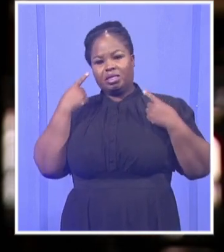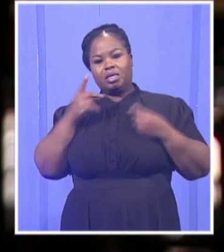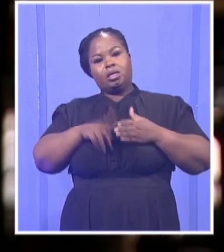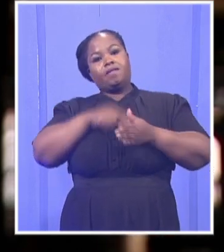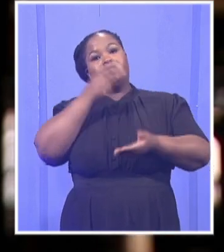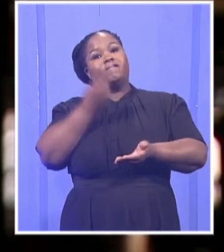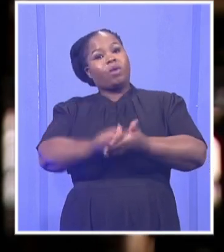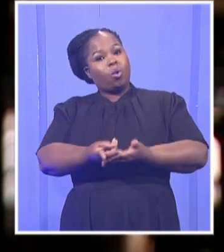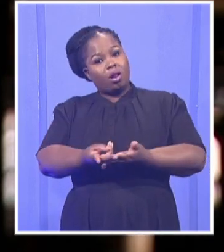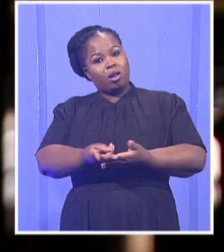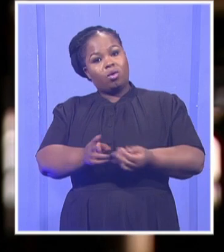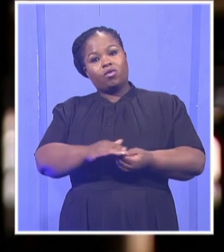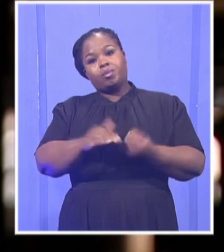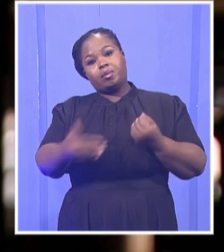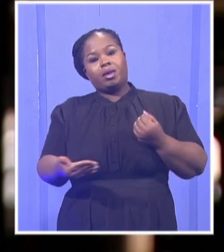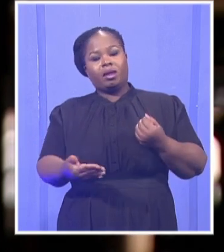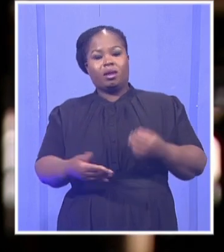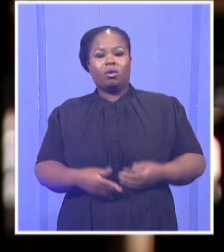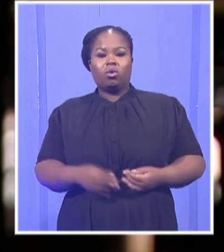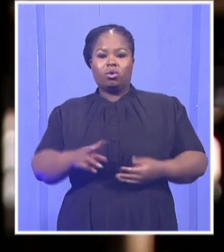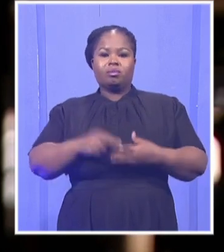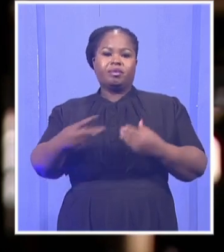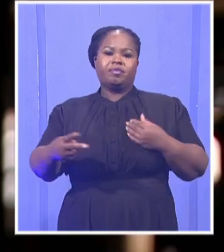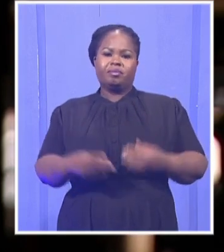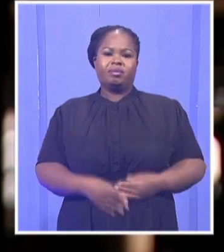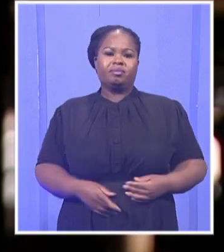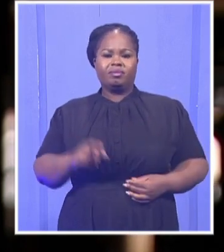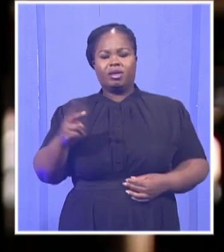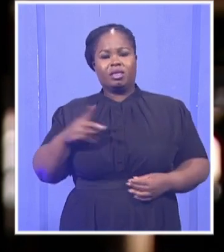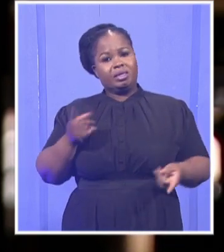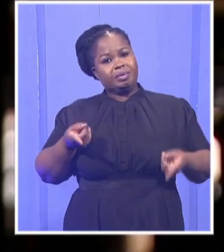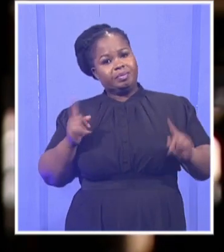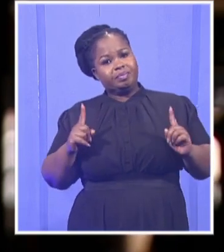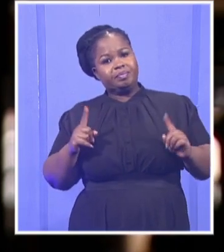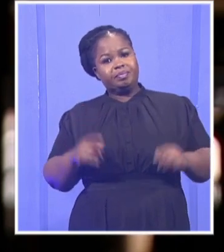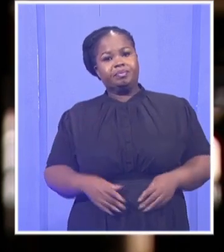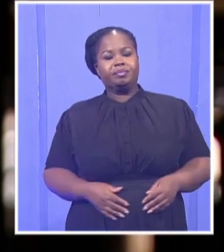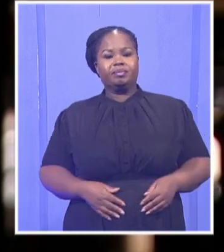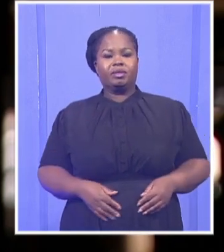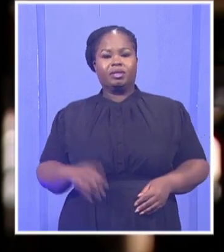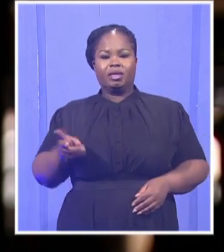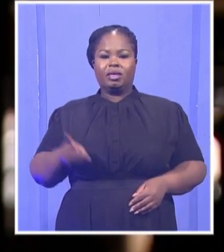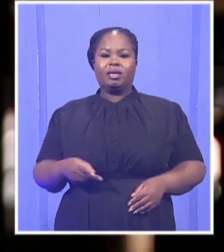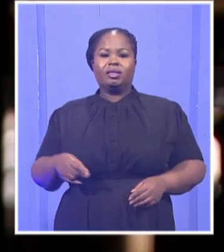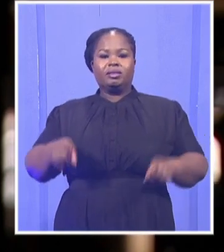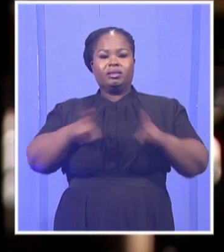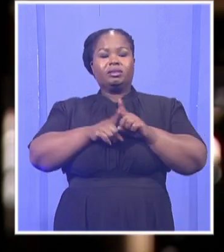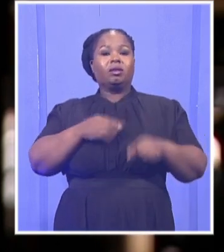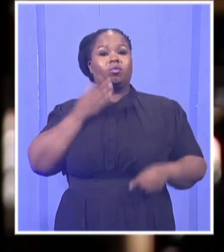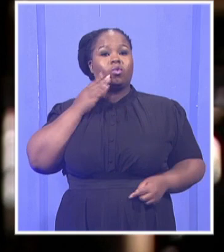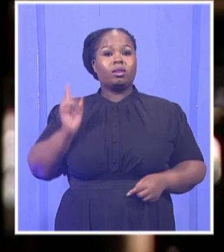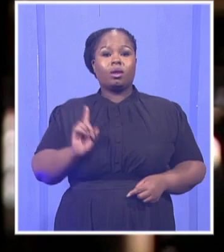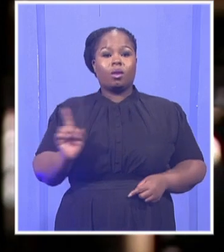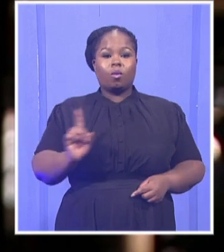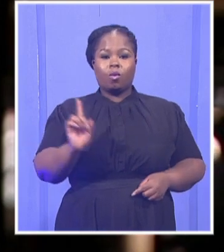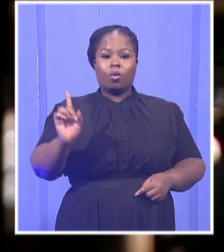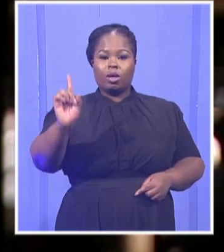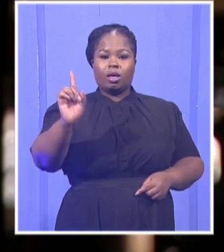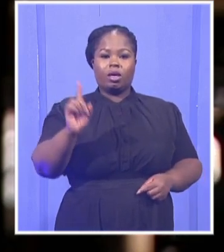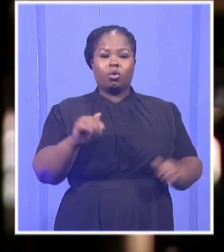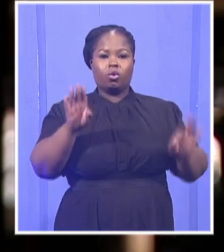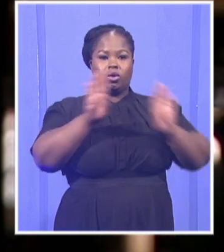fall out of the bed or they can trip. Some of the hazards is tripping hazards, and even when they are walking or they are in the